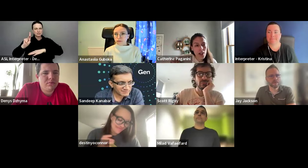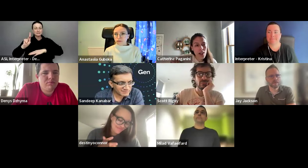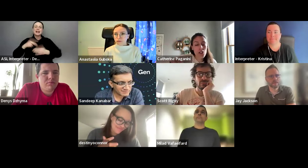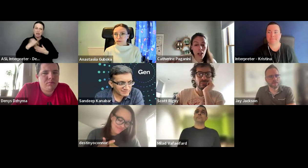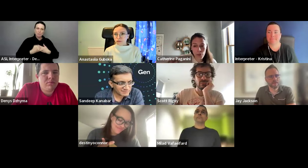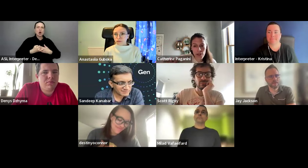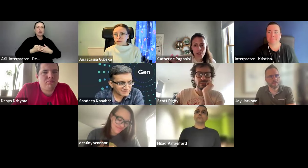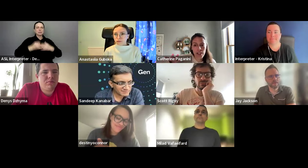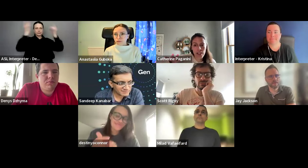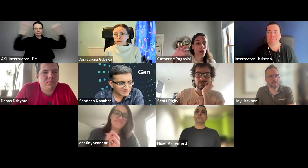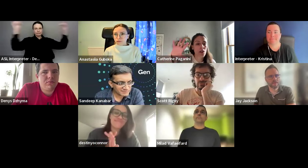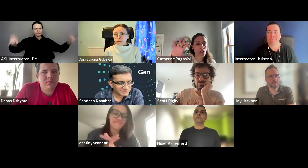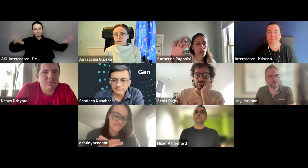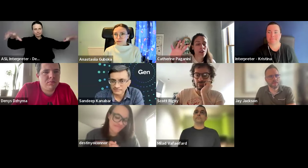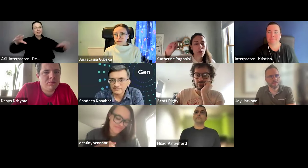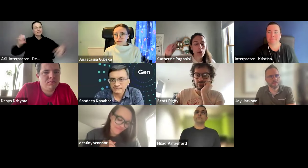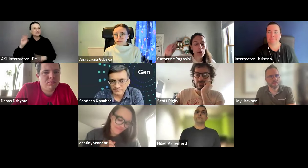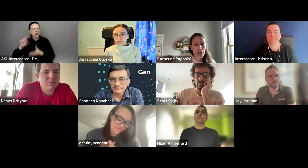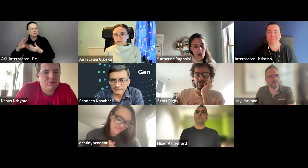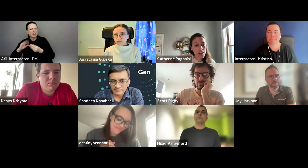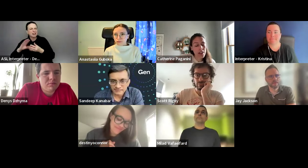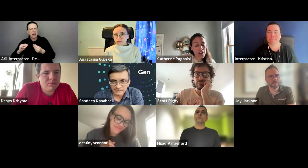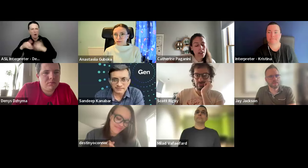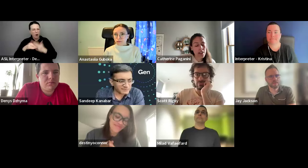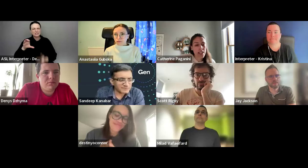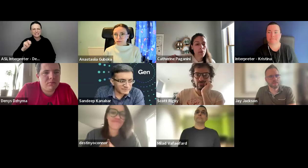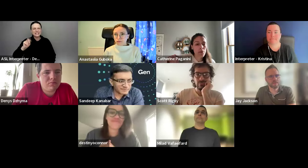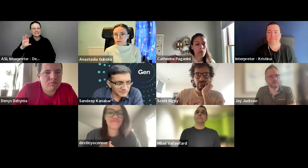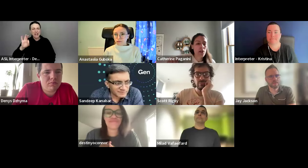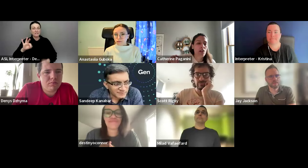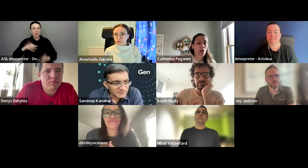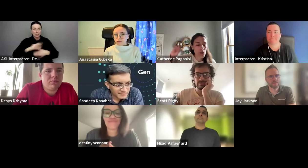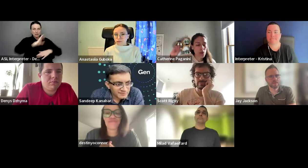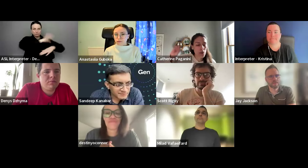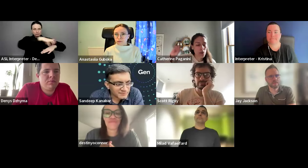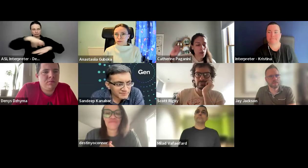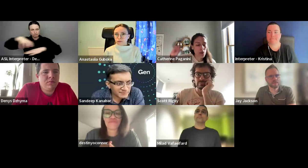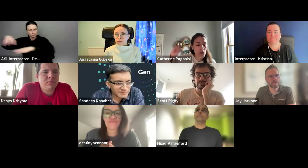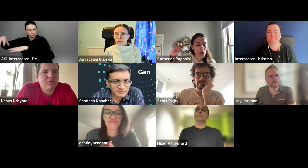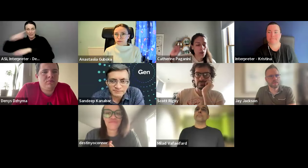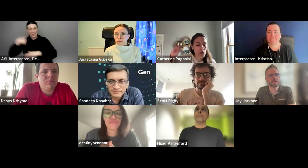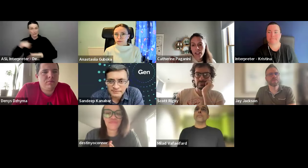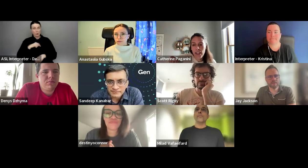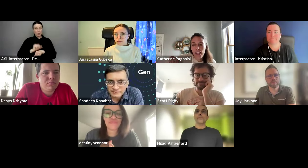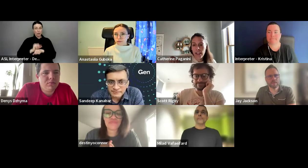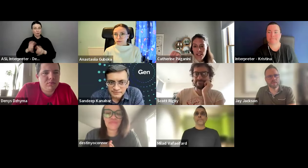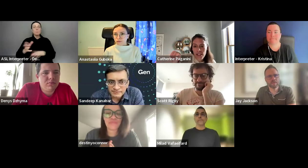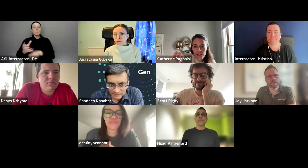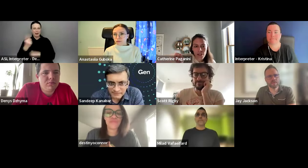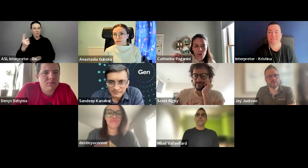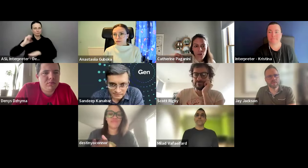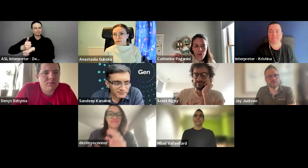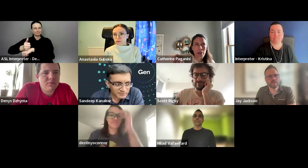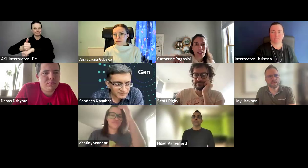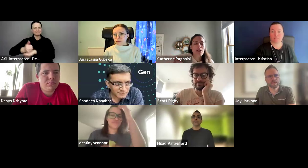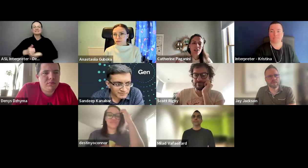that Scott mentioned. That's where all the CNCF projects are. And because we are a working group, we also got one there.